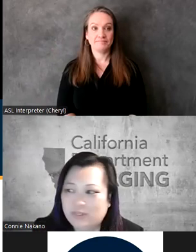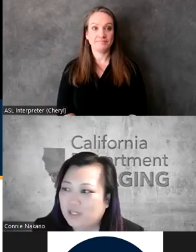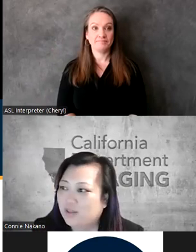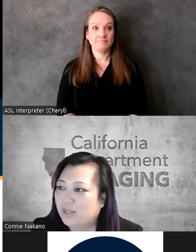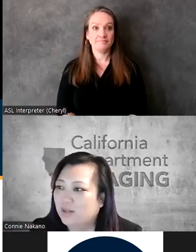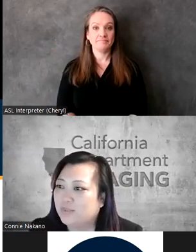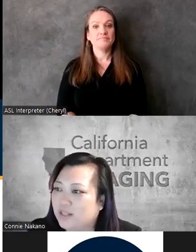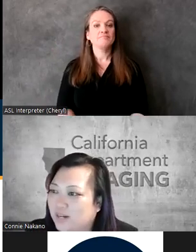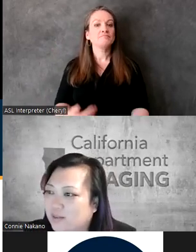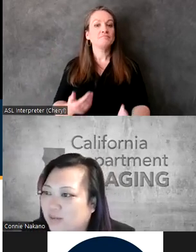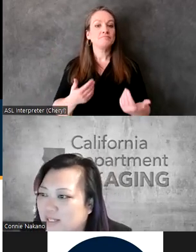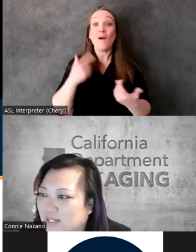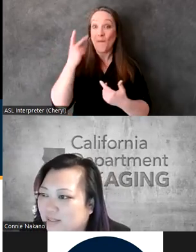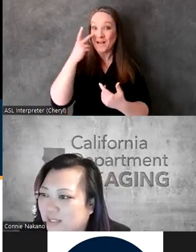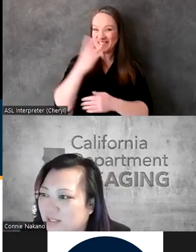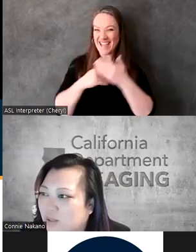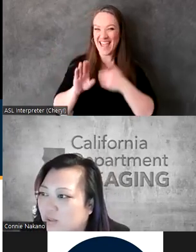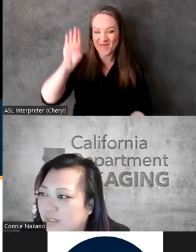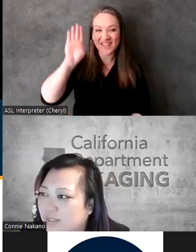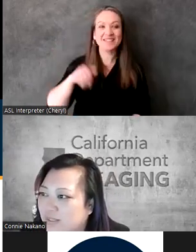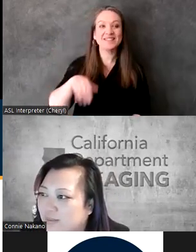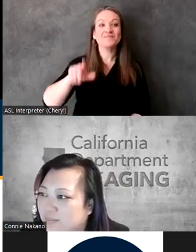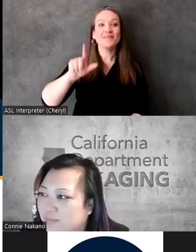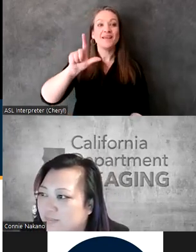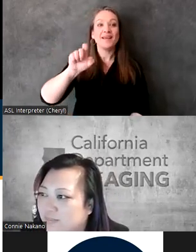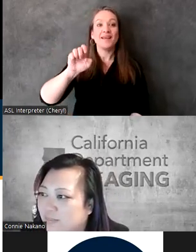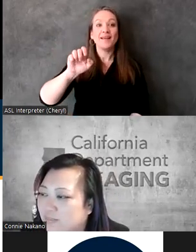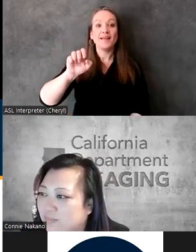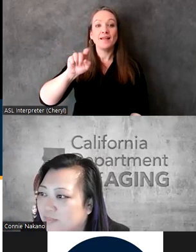We'll give it another minute. Oh, another hand raised. Lisa Coleman.